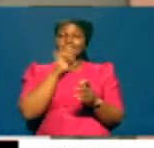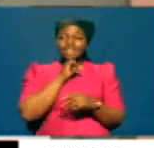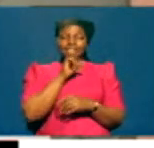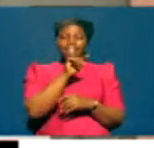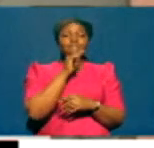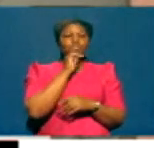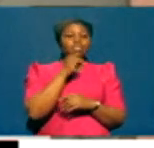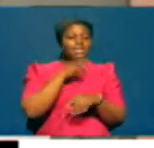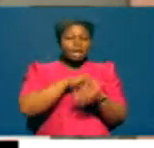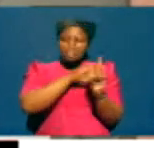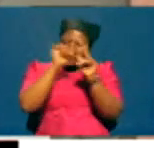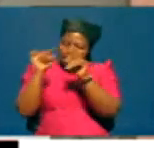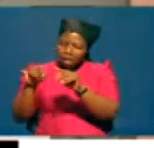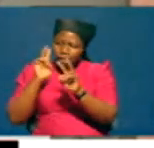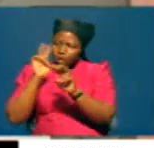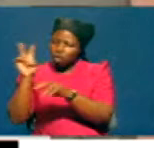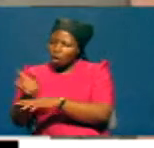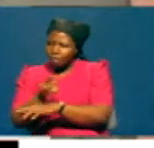observe